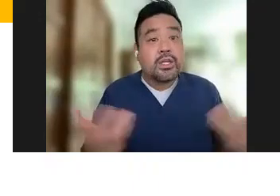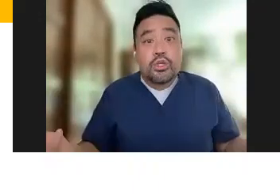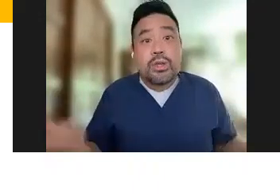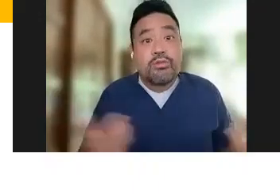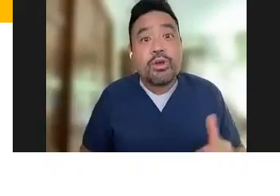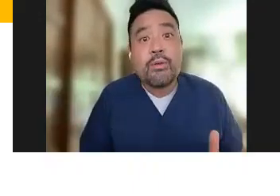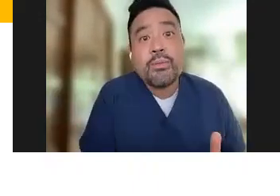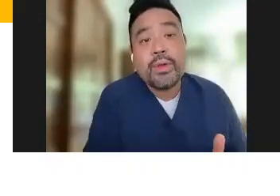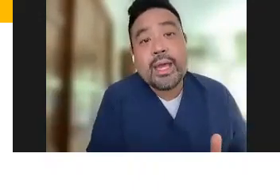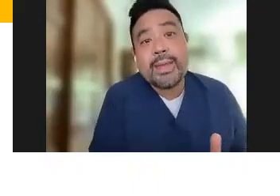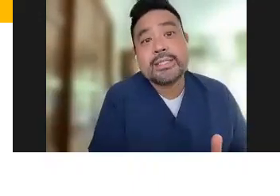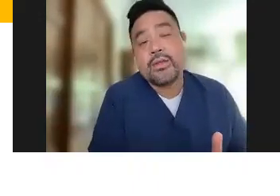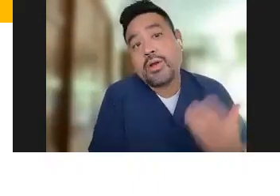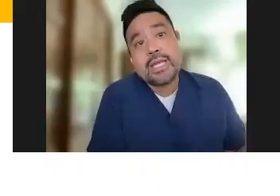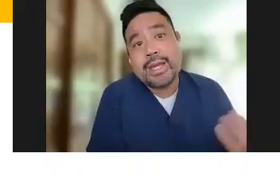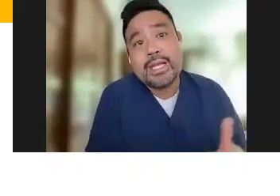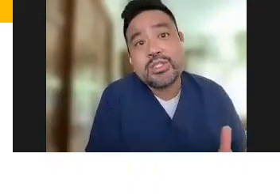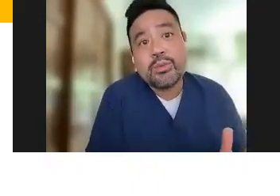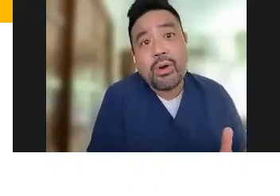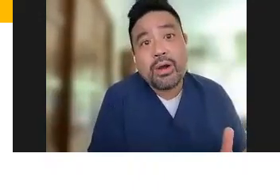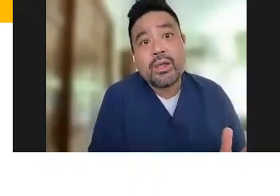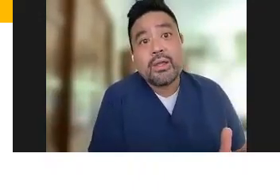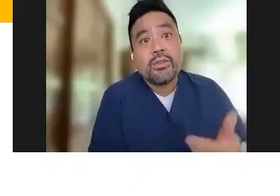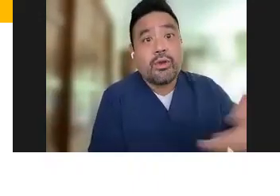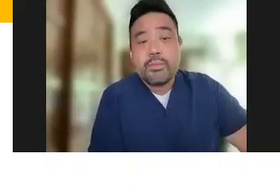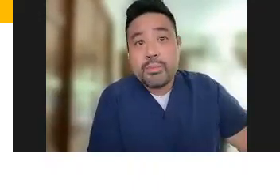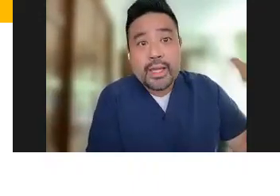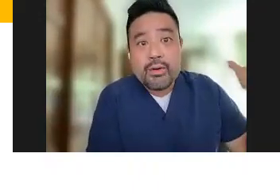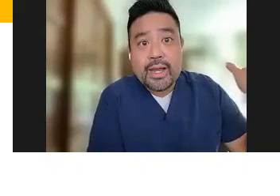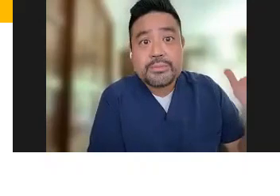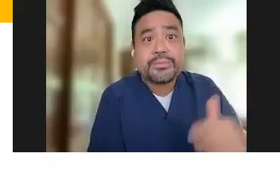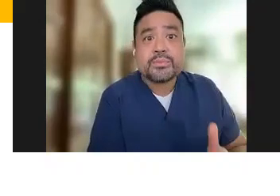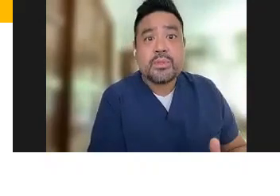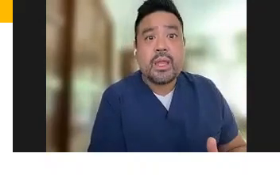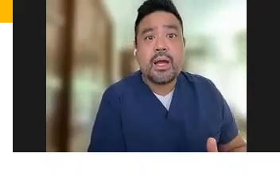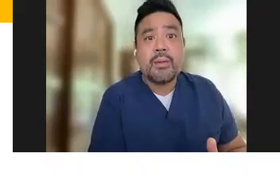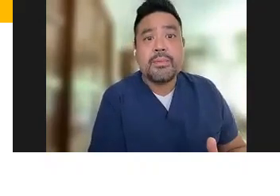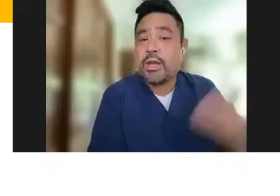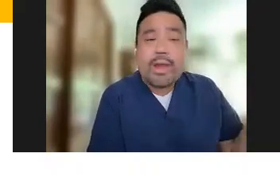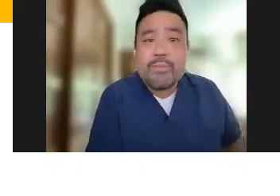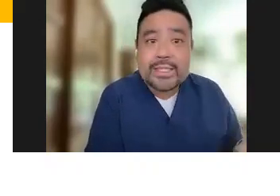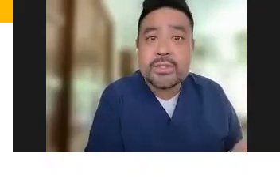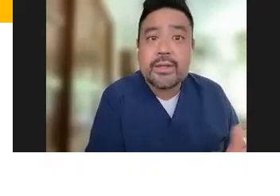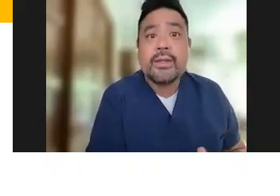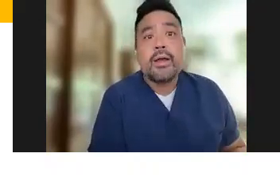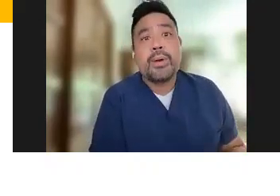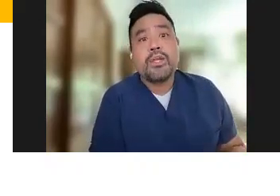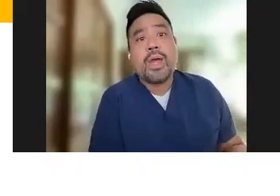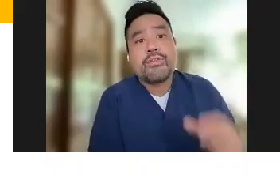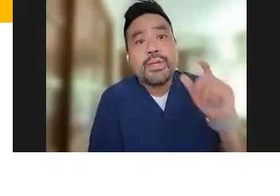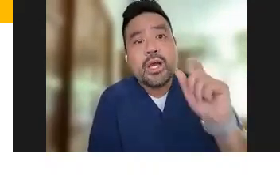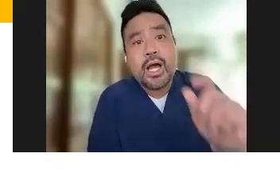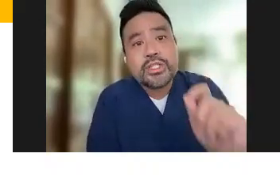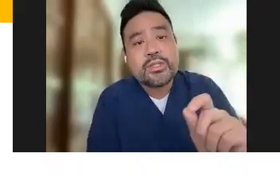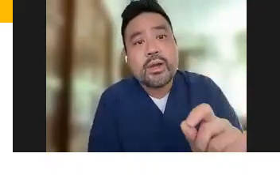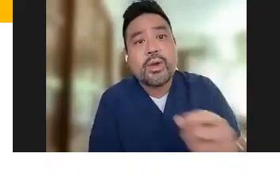vaccinated. You can feel comfortable in not masking there. You know, I take my kids to the park. They're playing around. They don't have masks on, but you